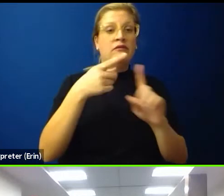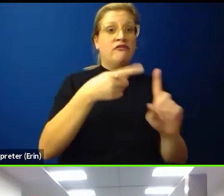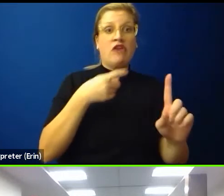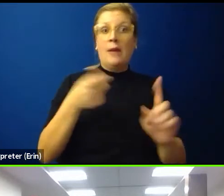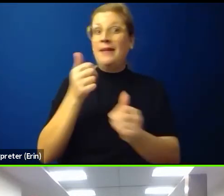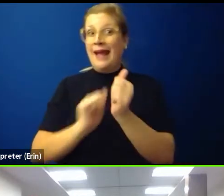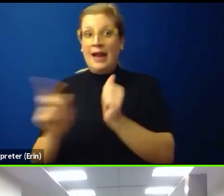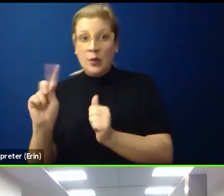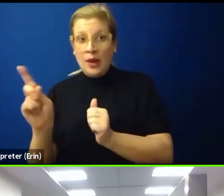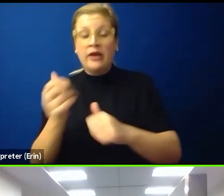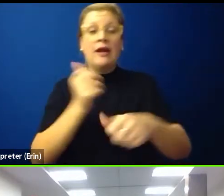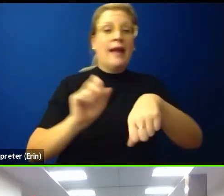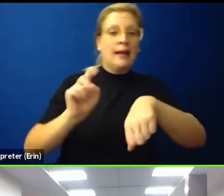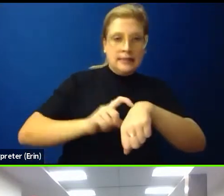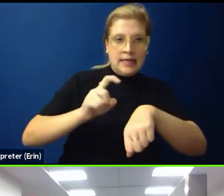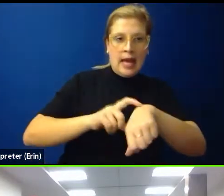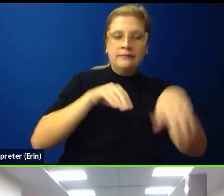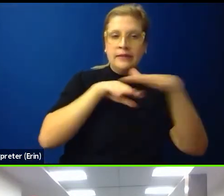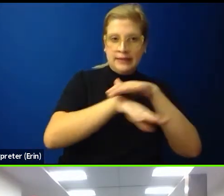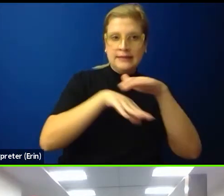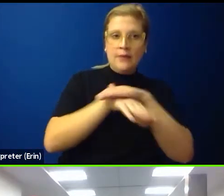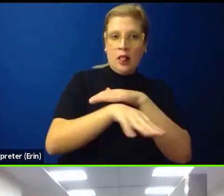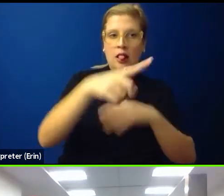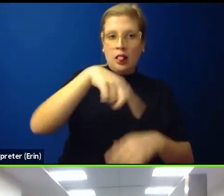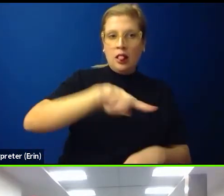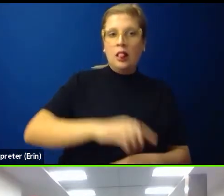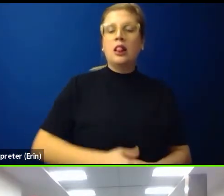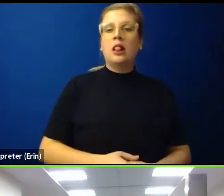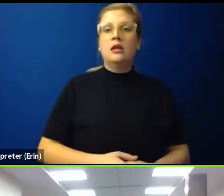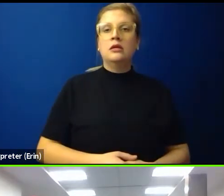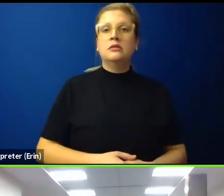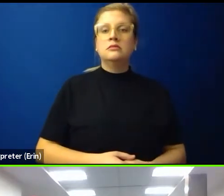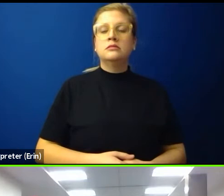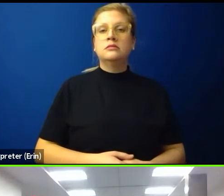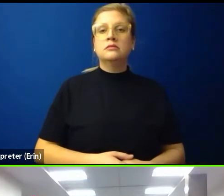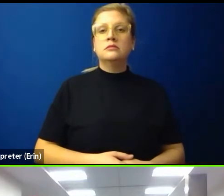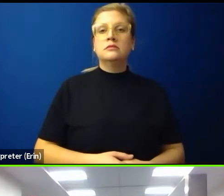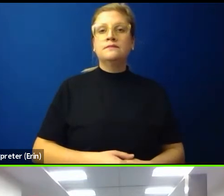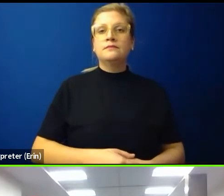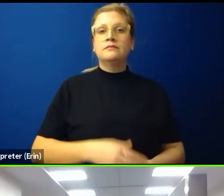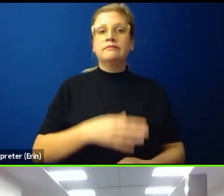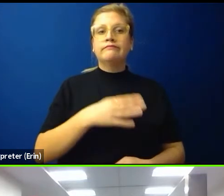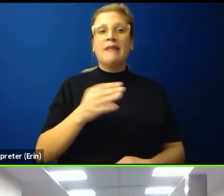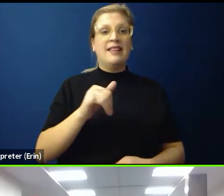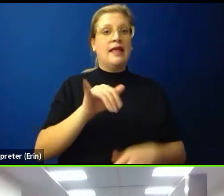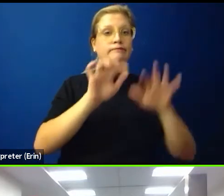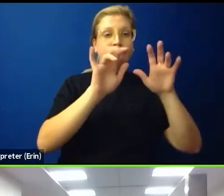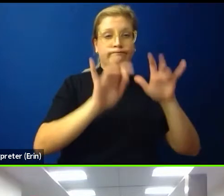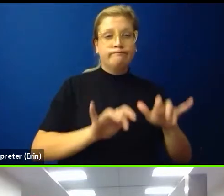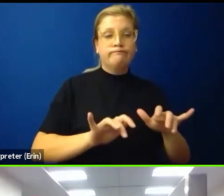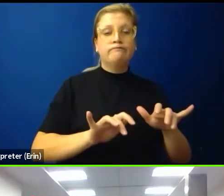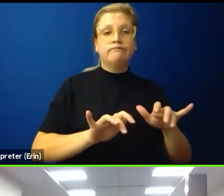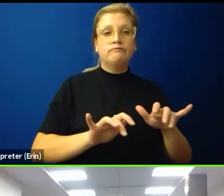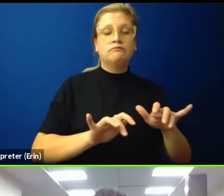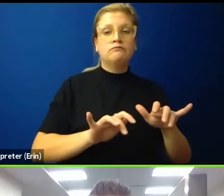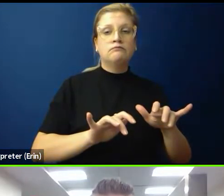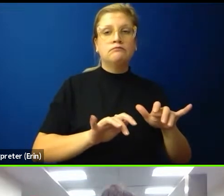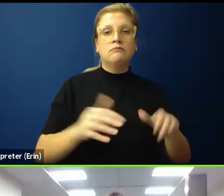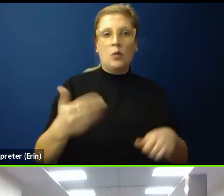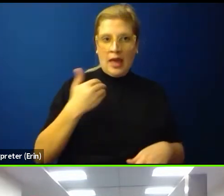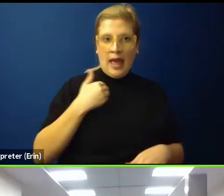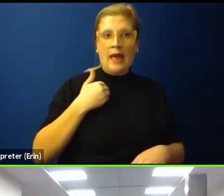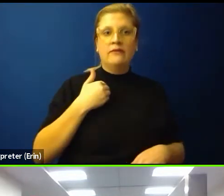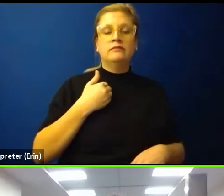any time. And that also would be supportive of those minutes, given we have that right there,